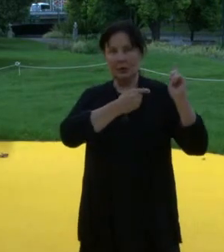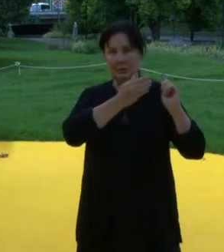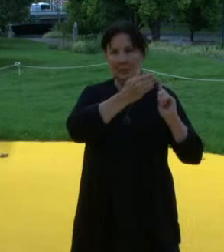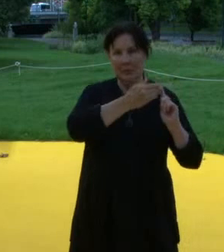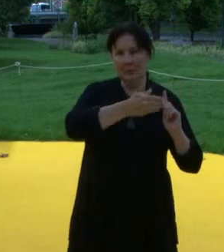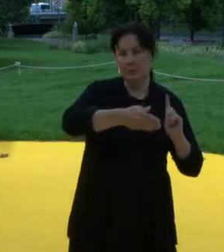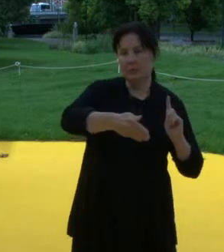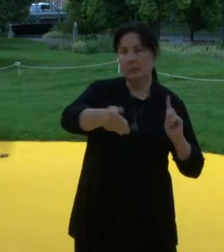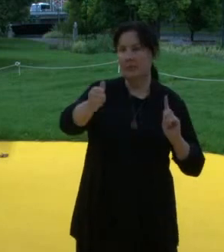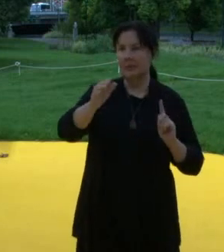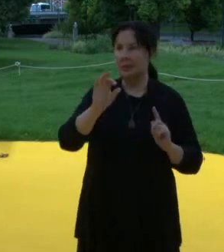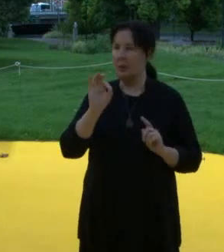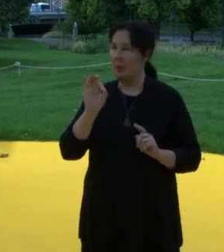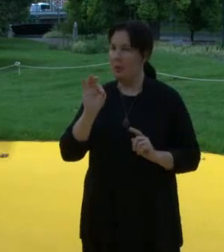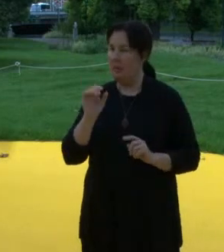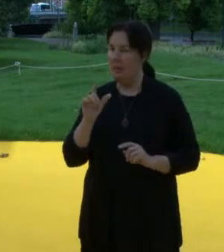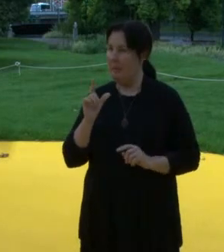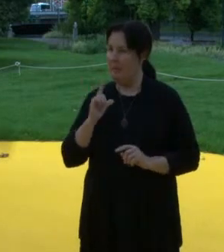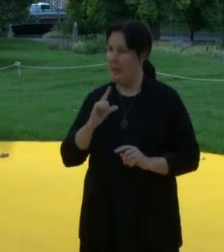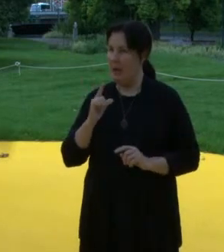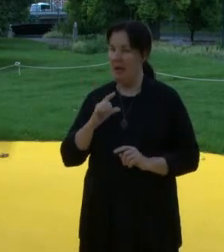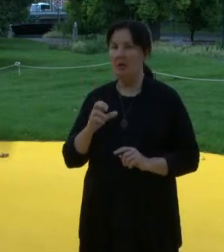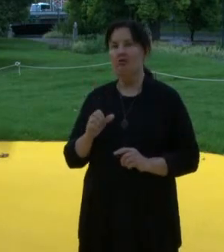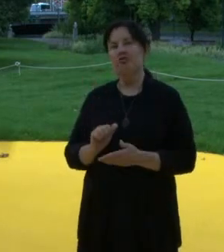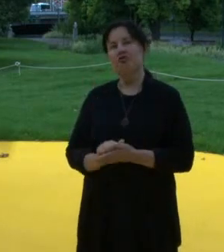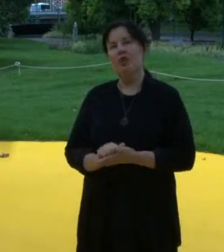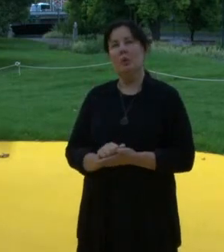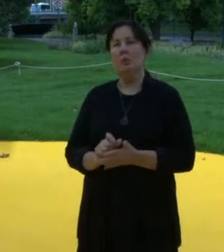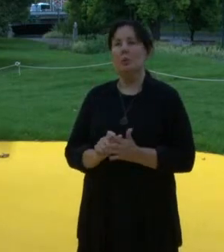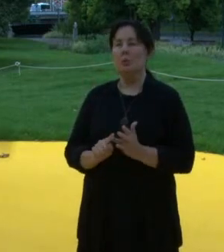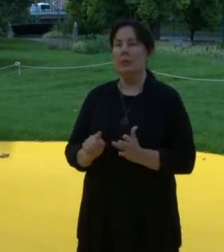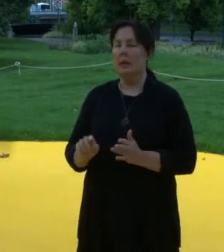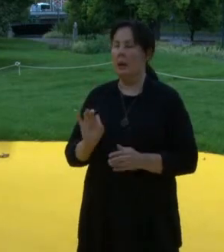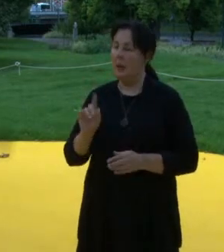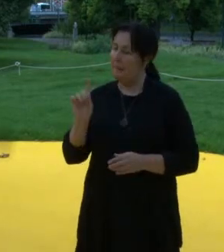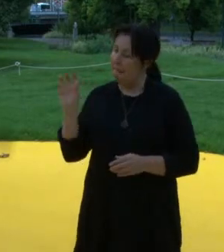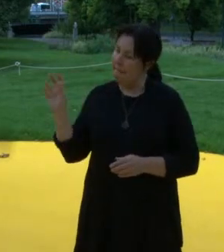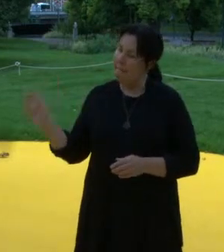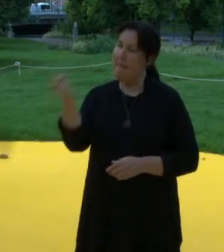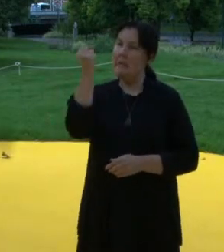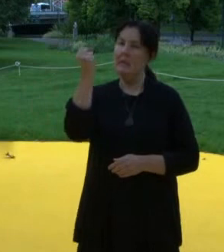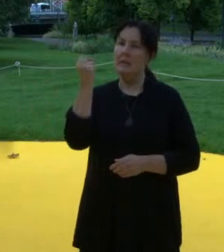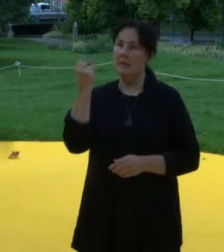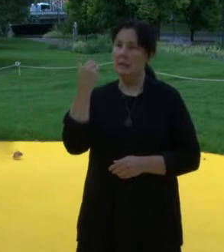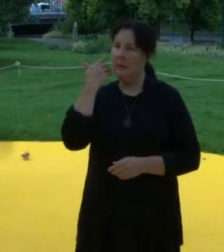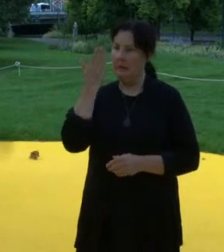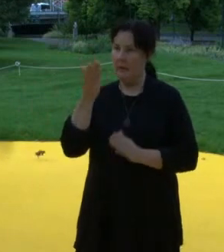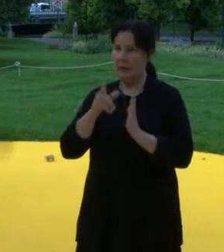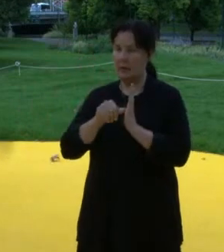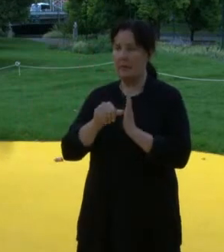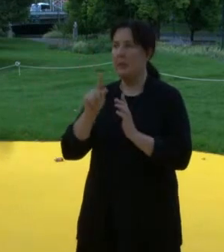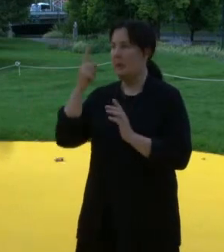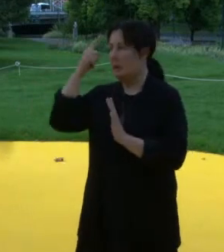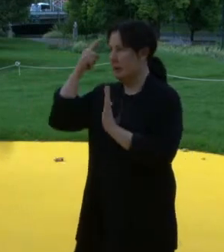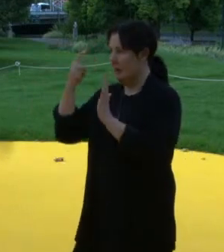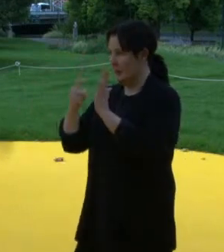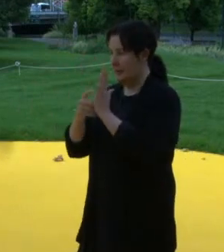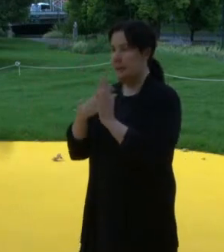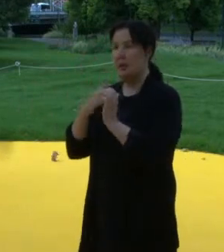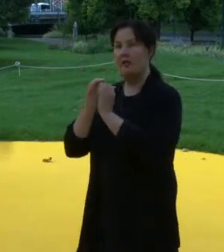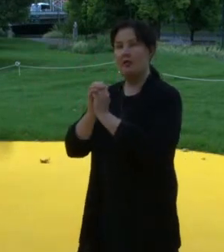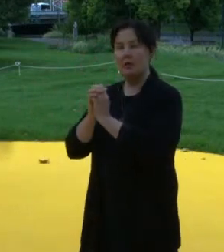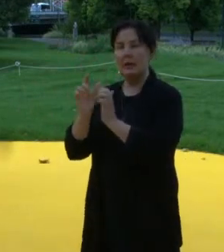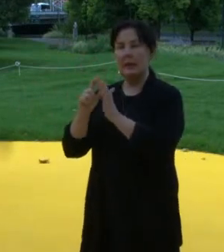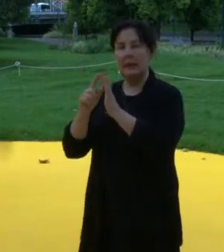thing to do, but because we must every time. I'd like to also acknowledge my friend Danny Pearson, the Minister for